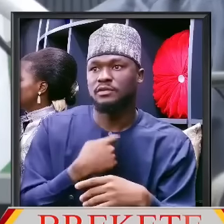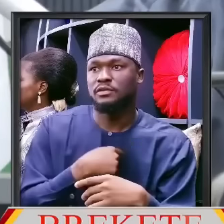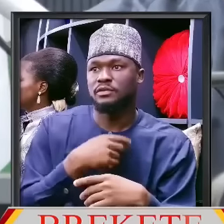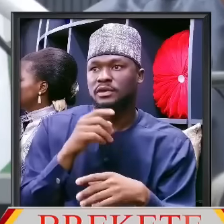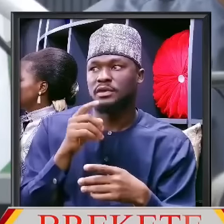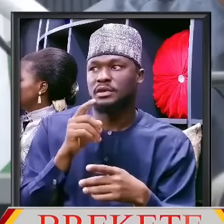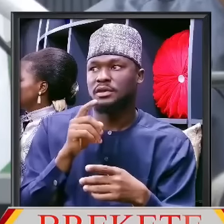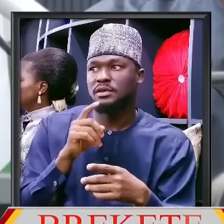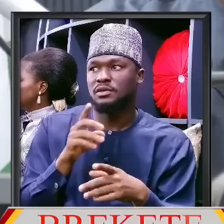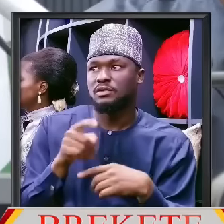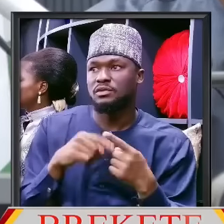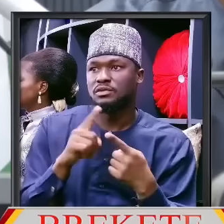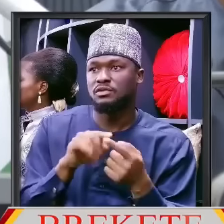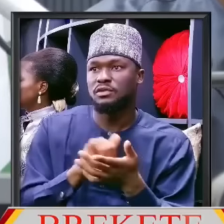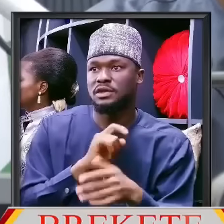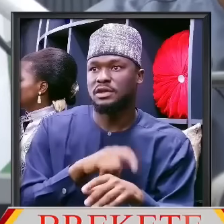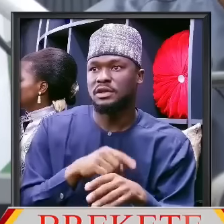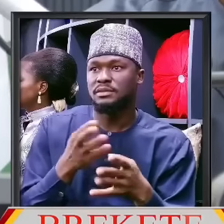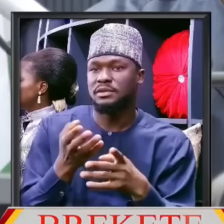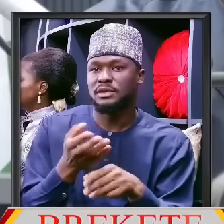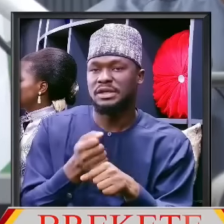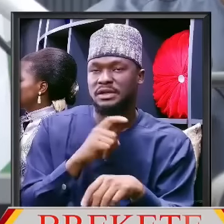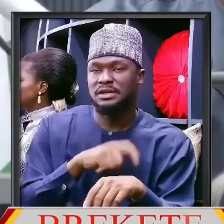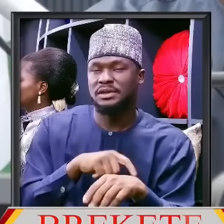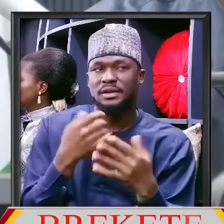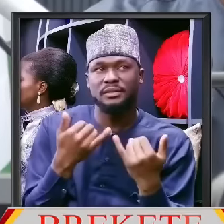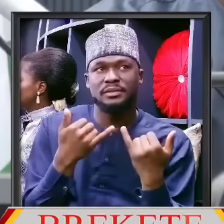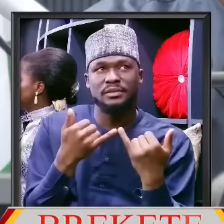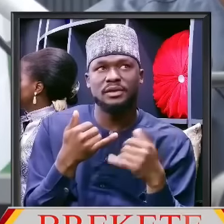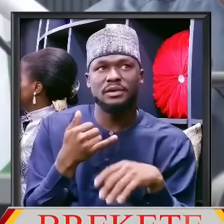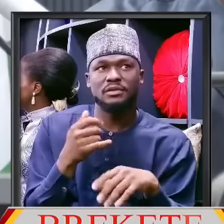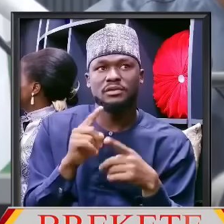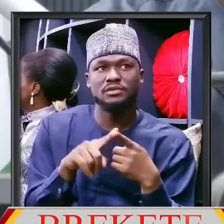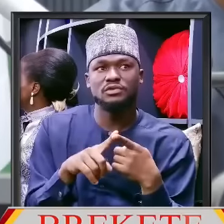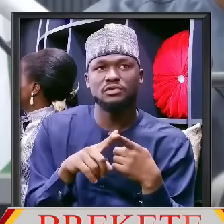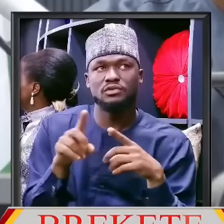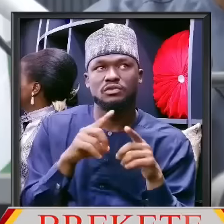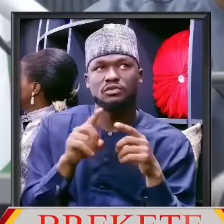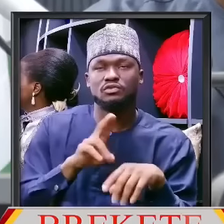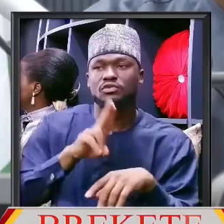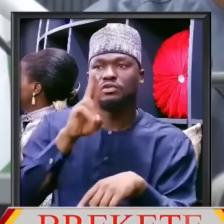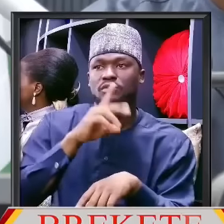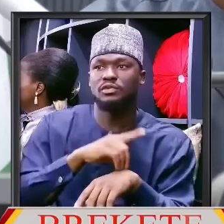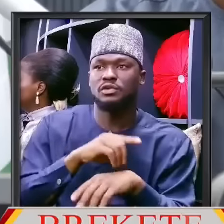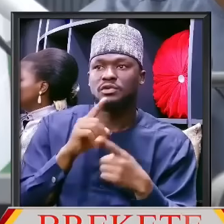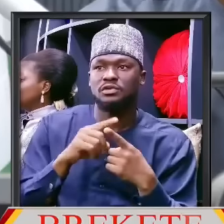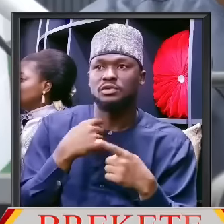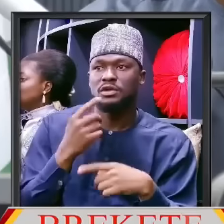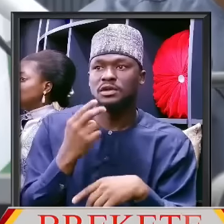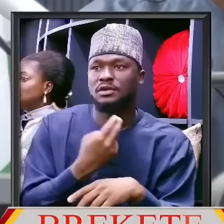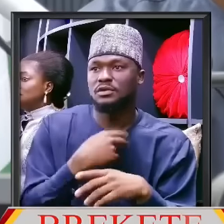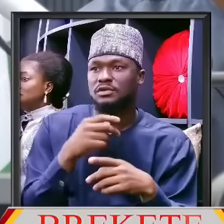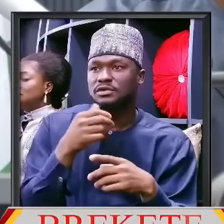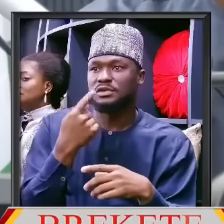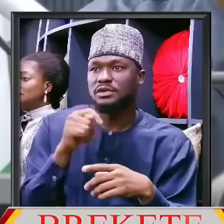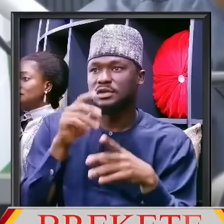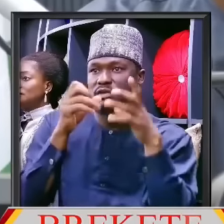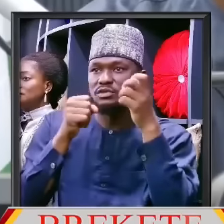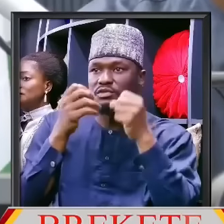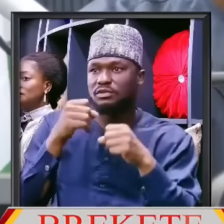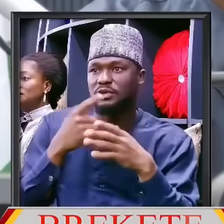that 8 o'clock, Ona go take time now to do an update. Tell us a summary